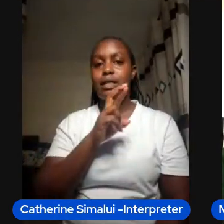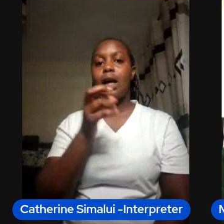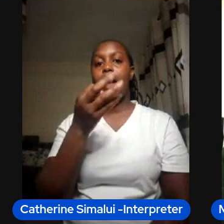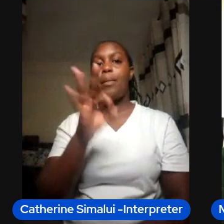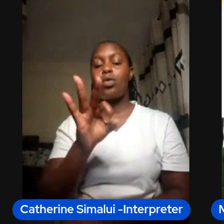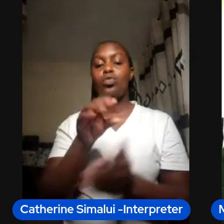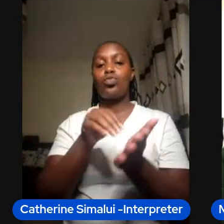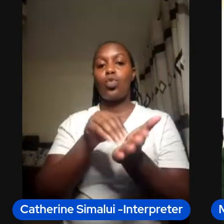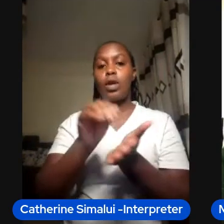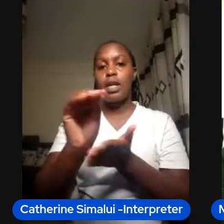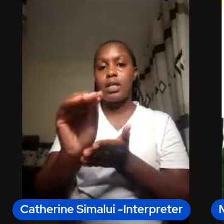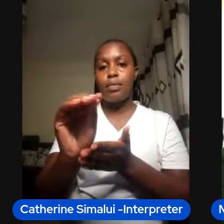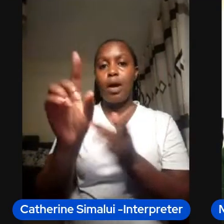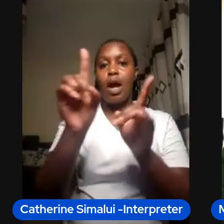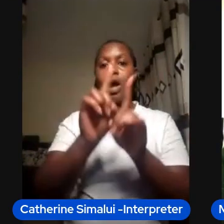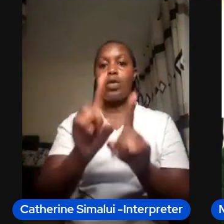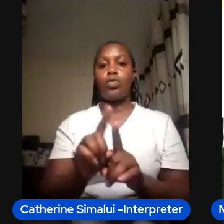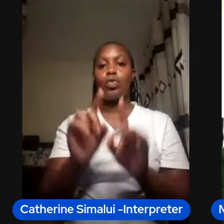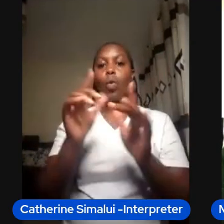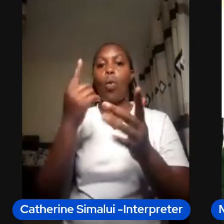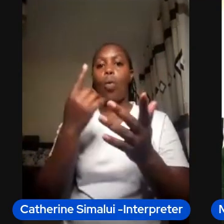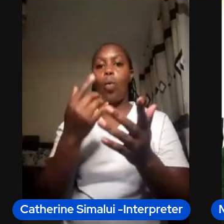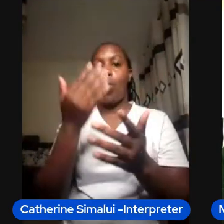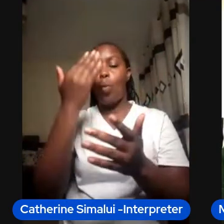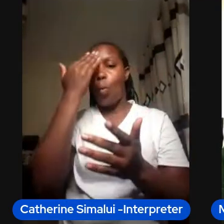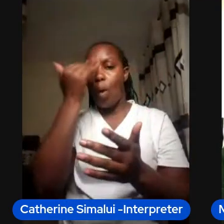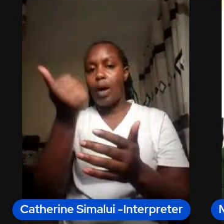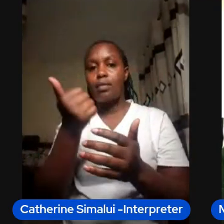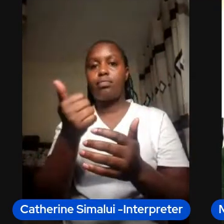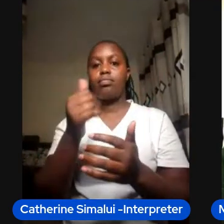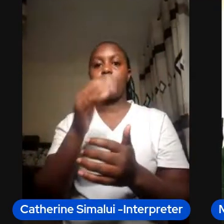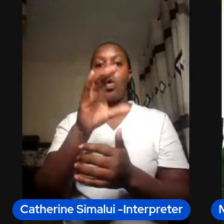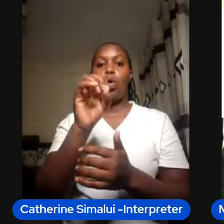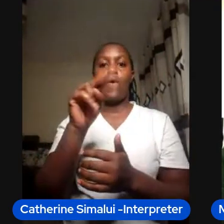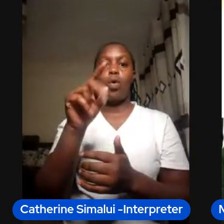can content creators avoid it?